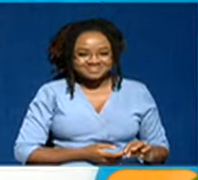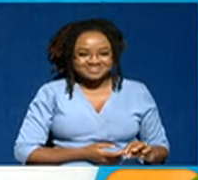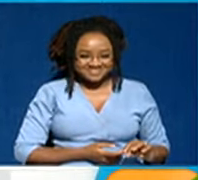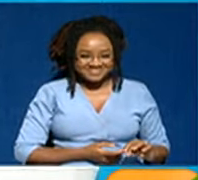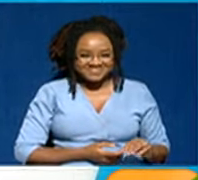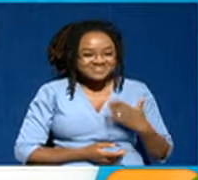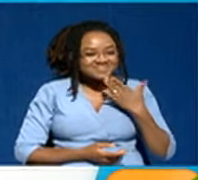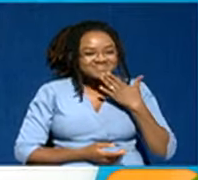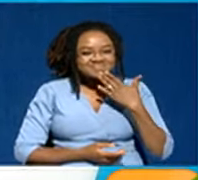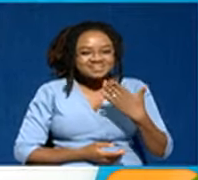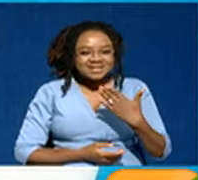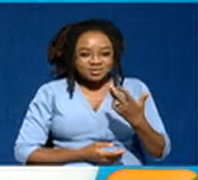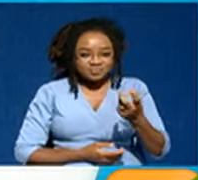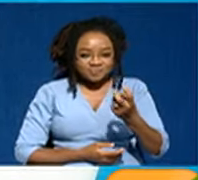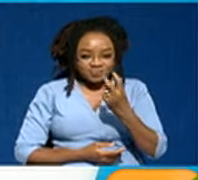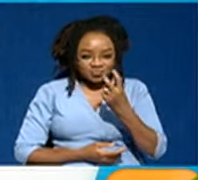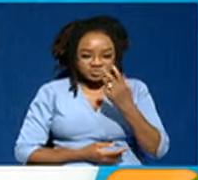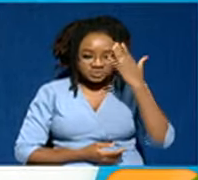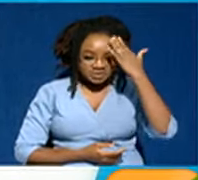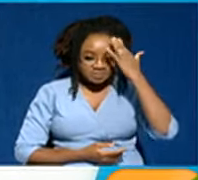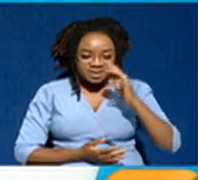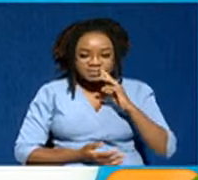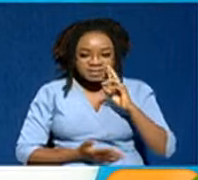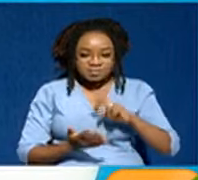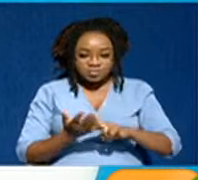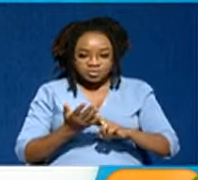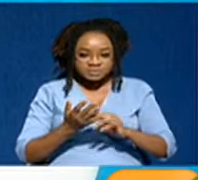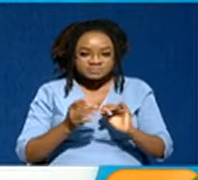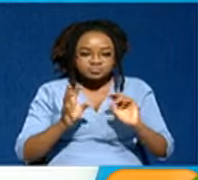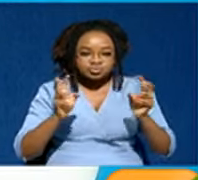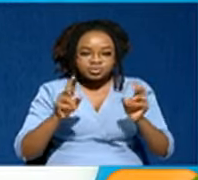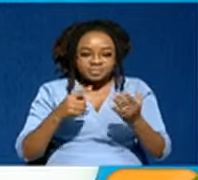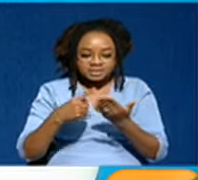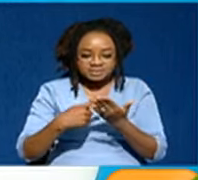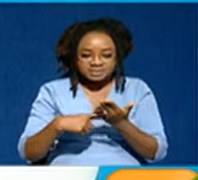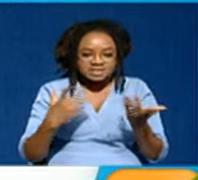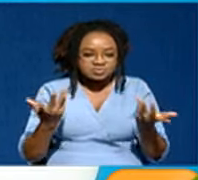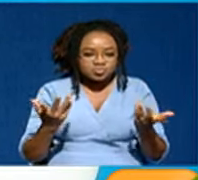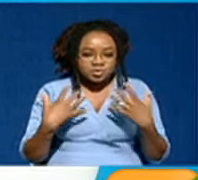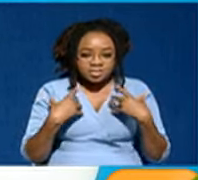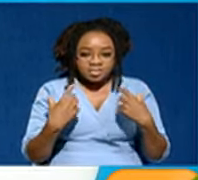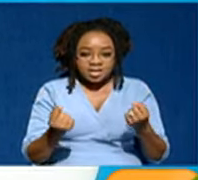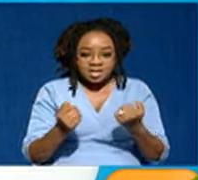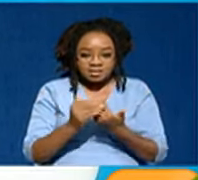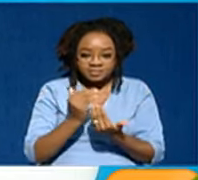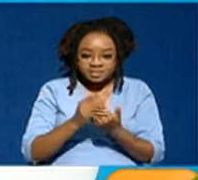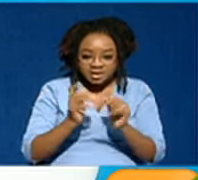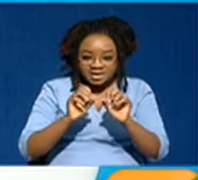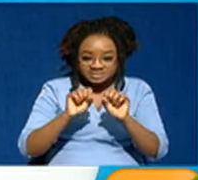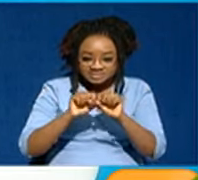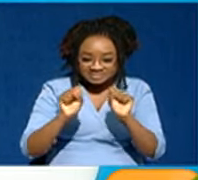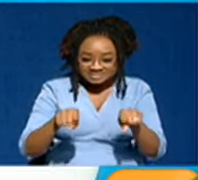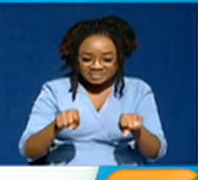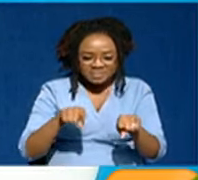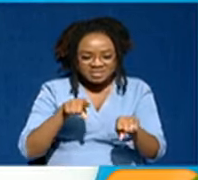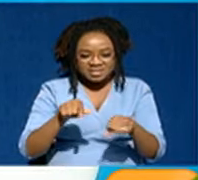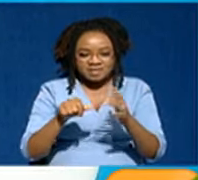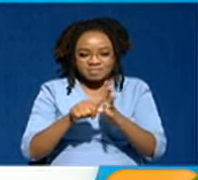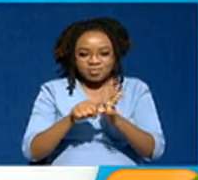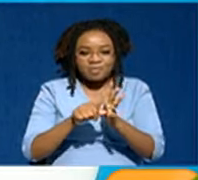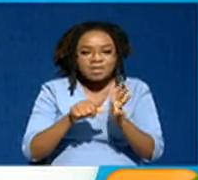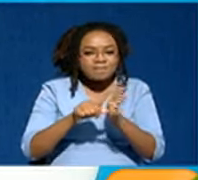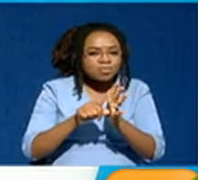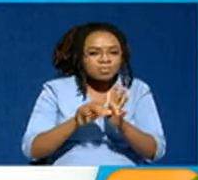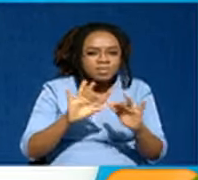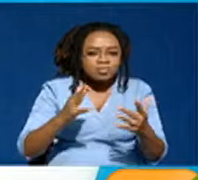All right, thank you for staying with the Monday Report. The discussion starts now. Healthcare system in crisis because the doctor's strike has entered day 12. The clinical